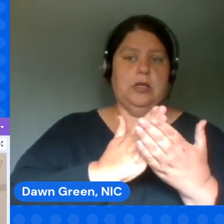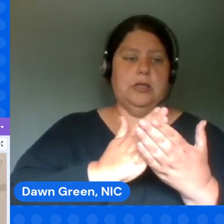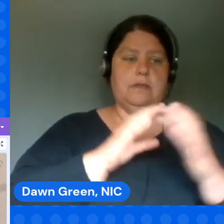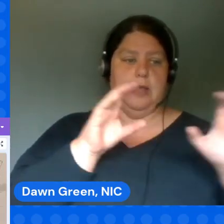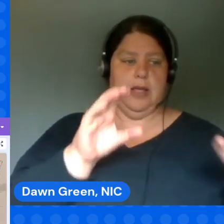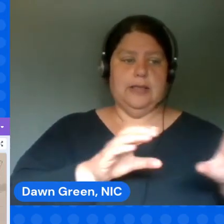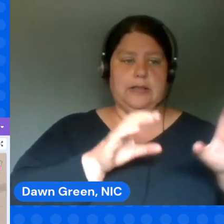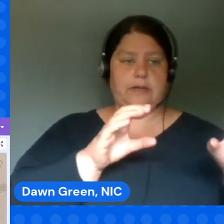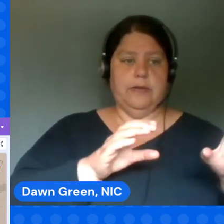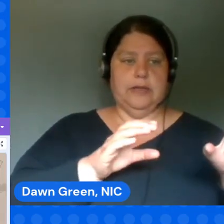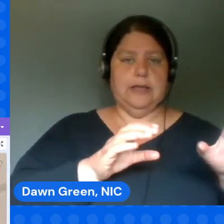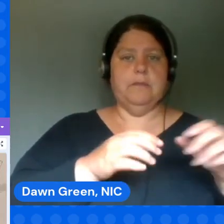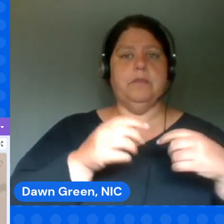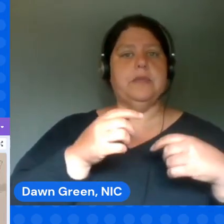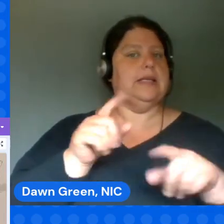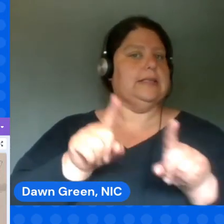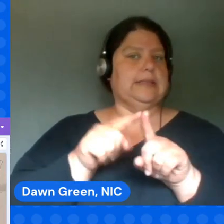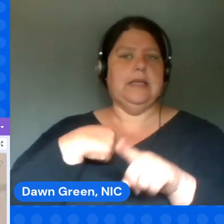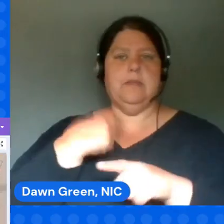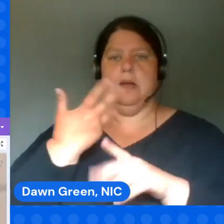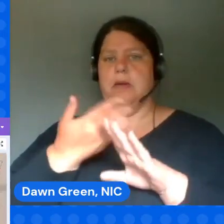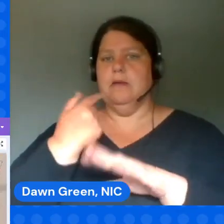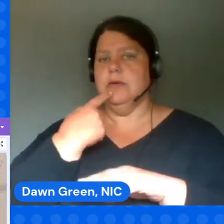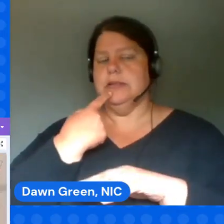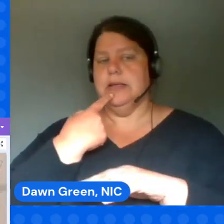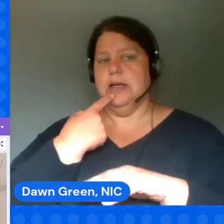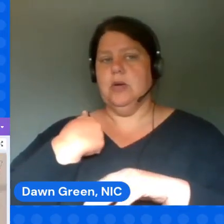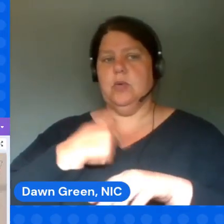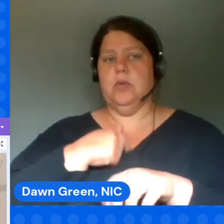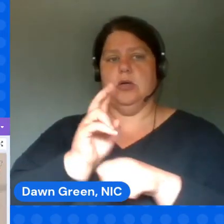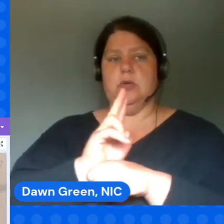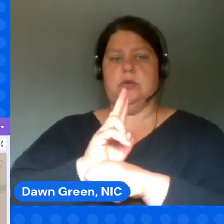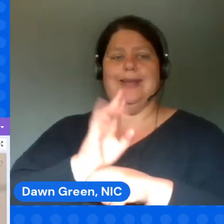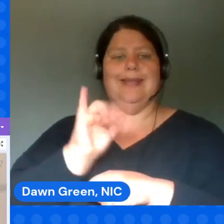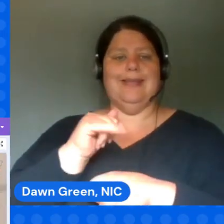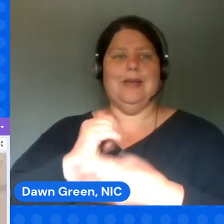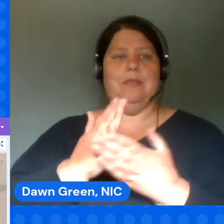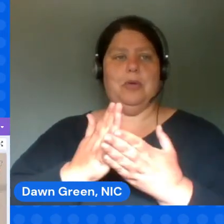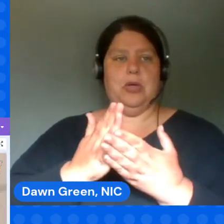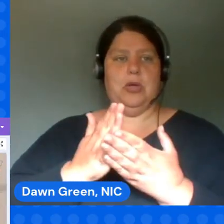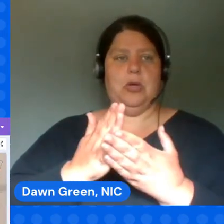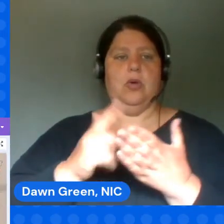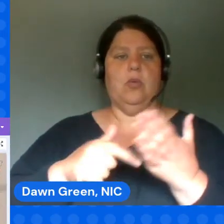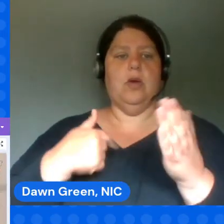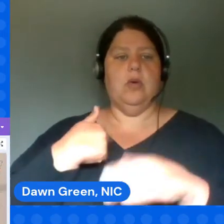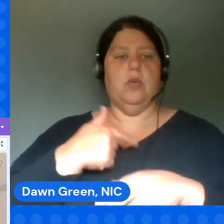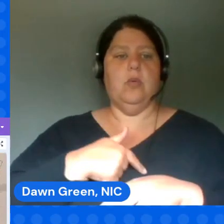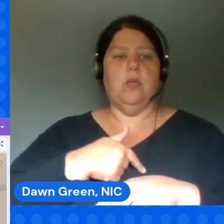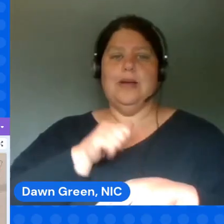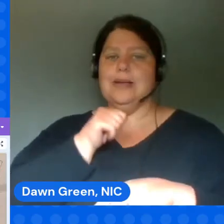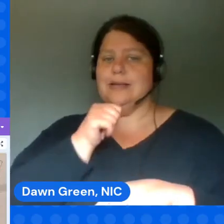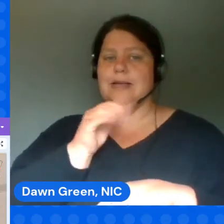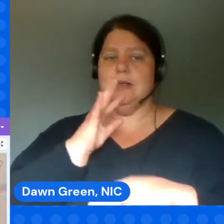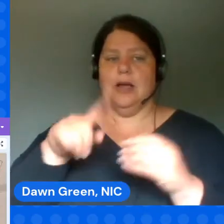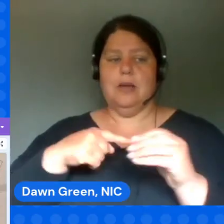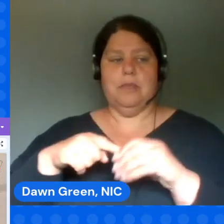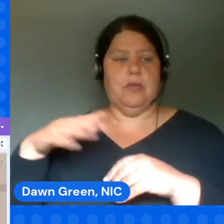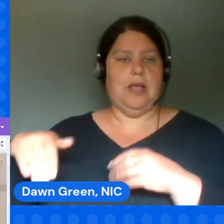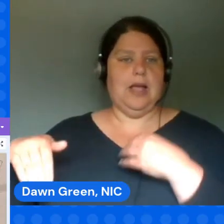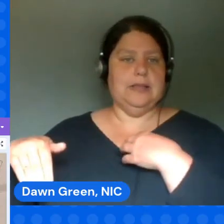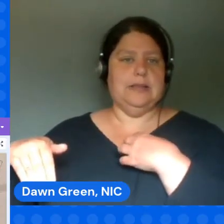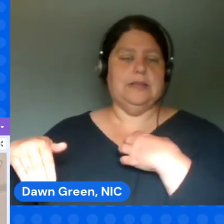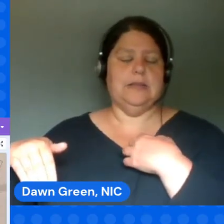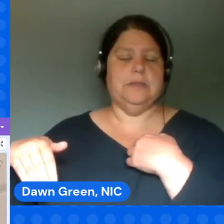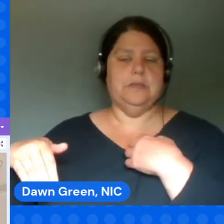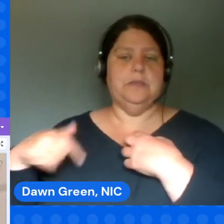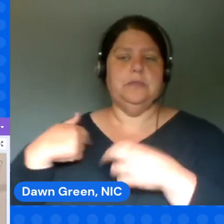And so, as I mentioned, like we're using, so this part of here is what we did not address just yet, but we